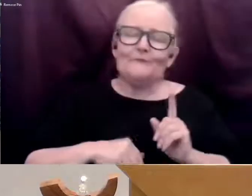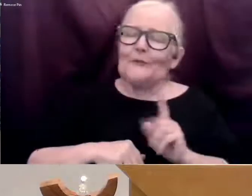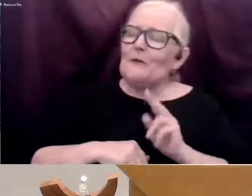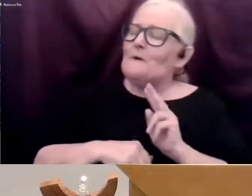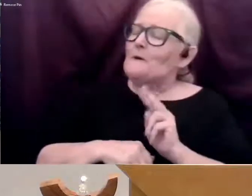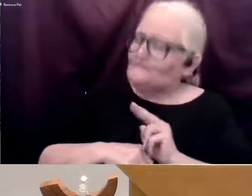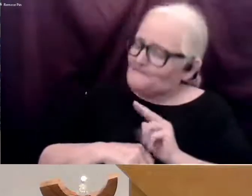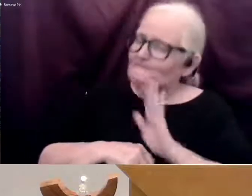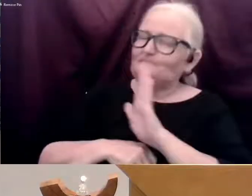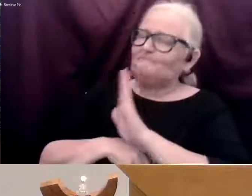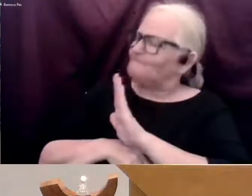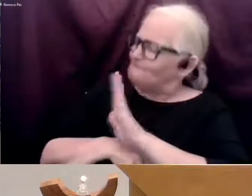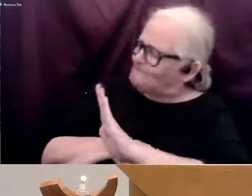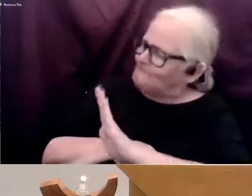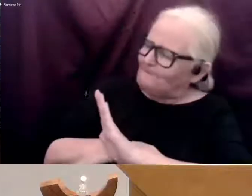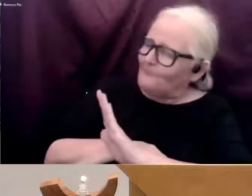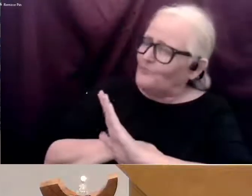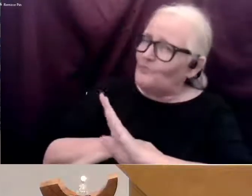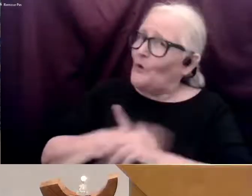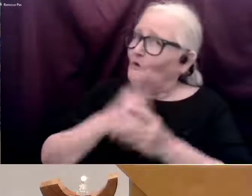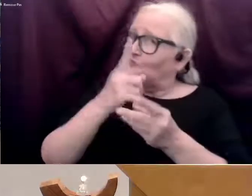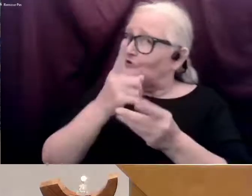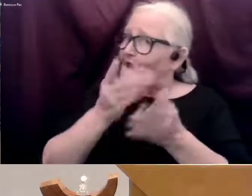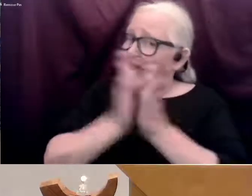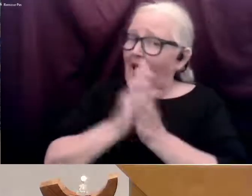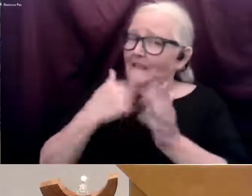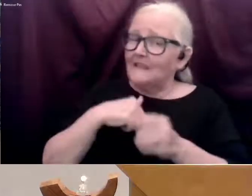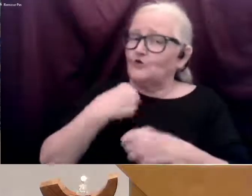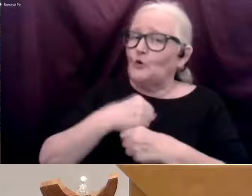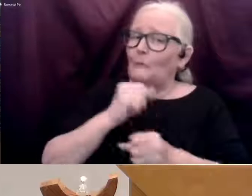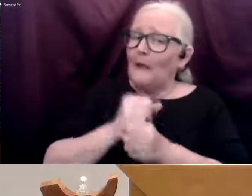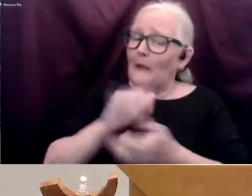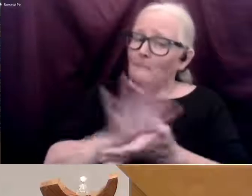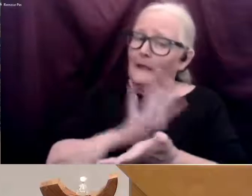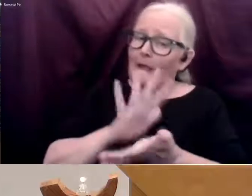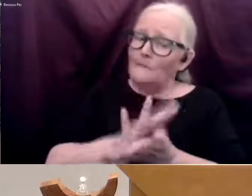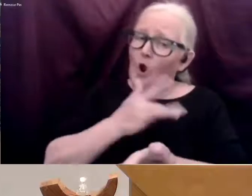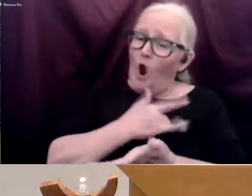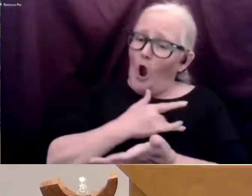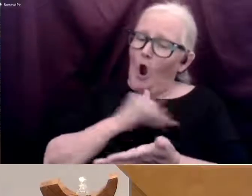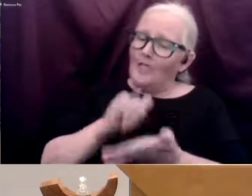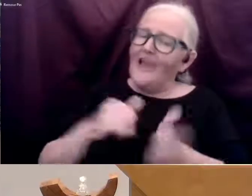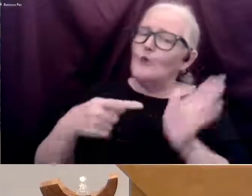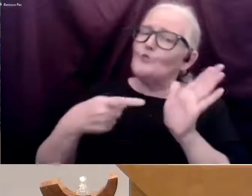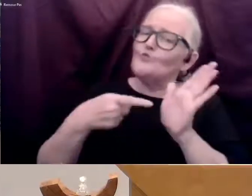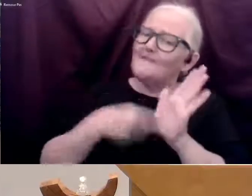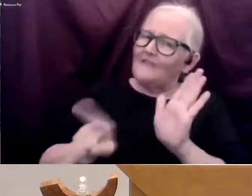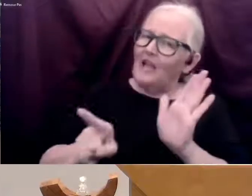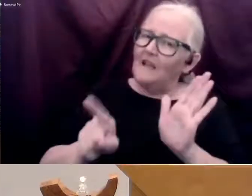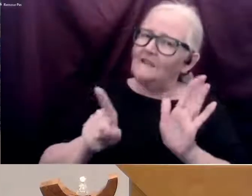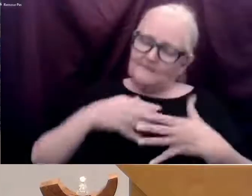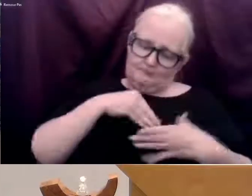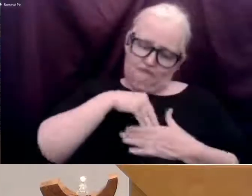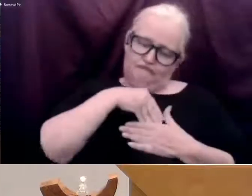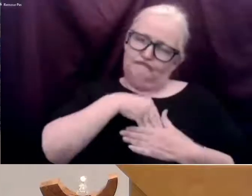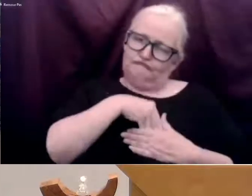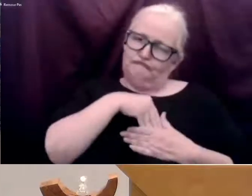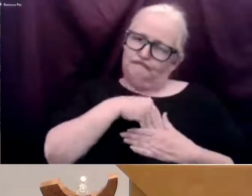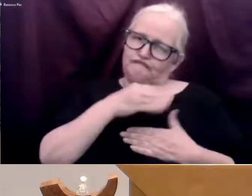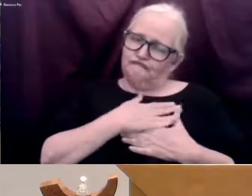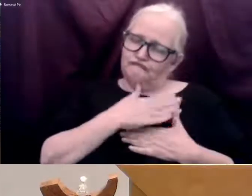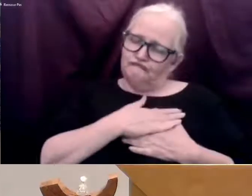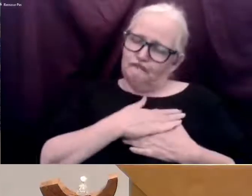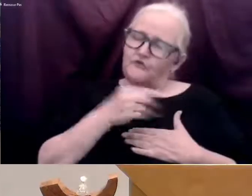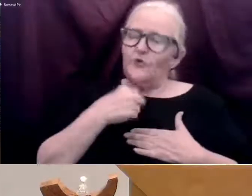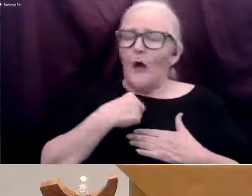assignment was to create paper hearts to represent our real hearts." So I was thinking about, as I was making my heart, all